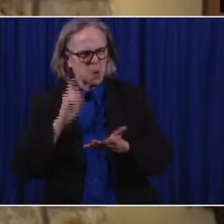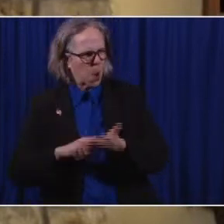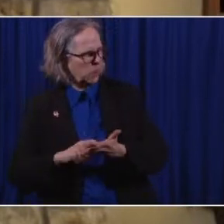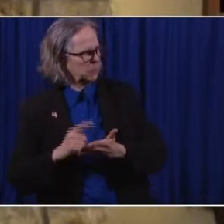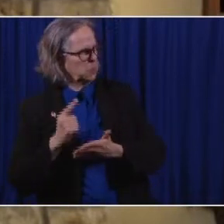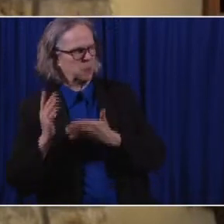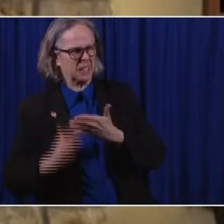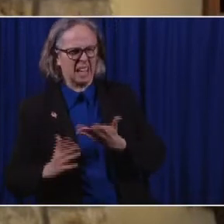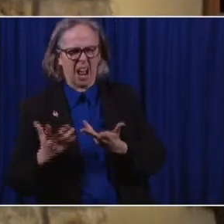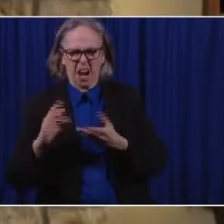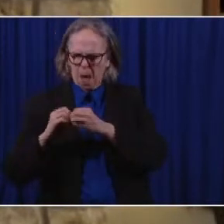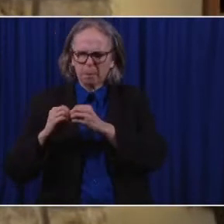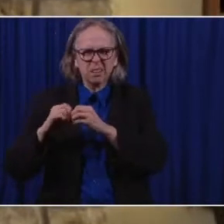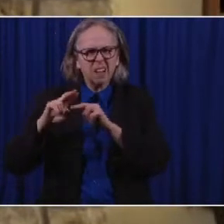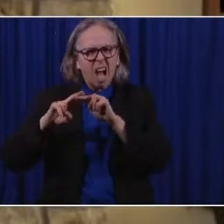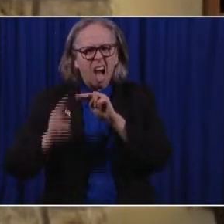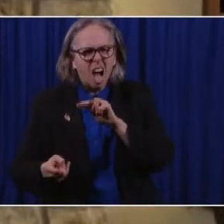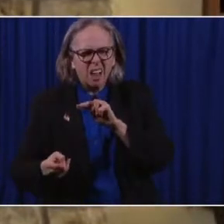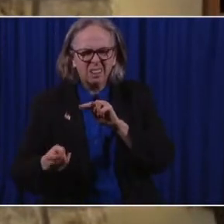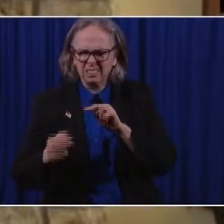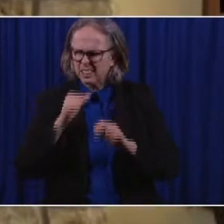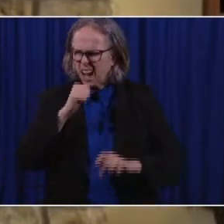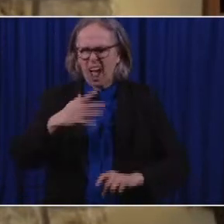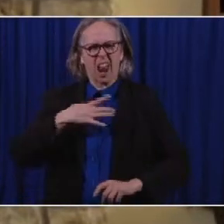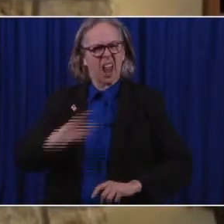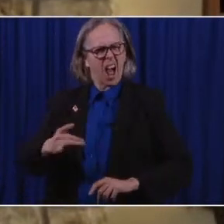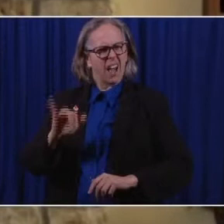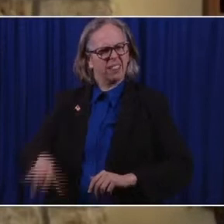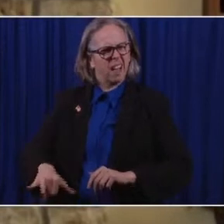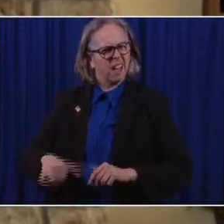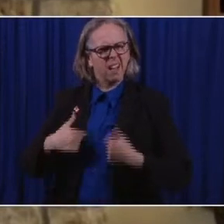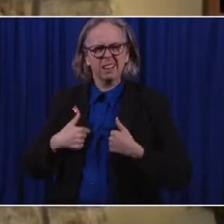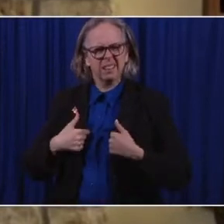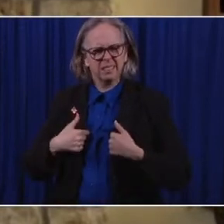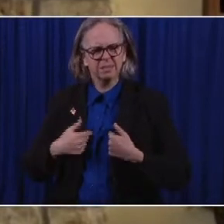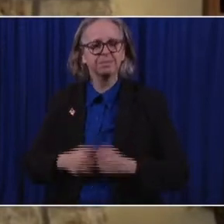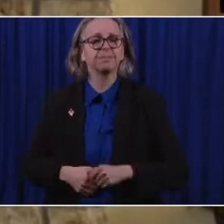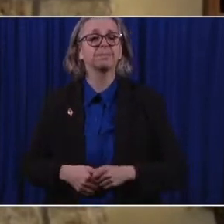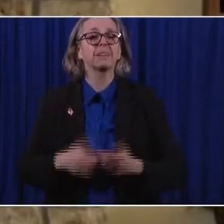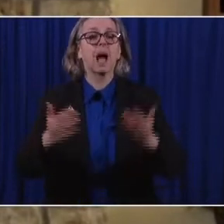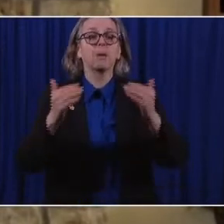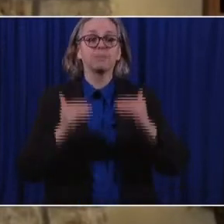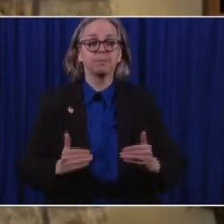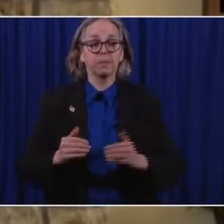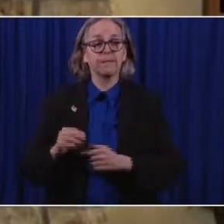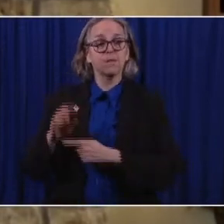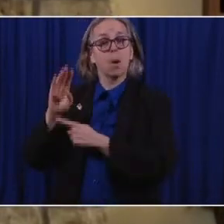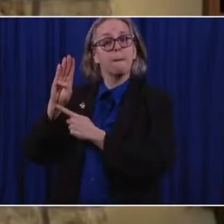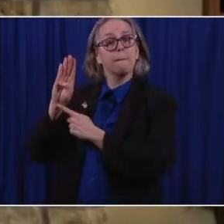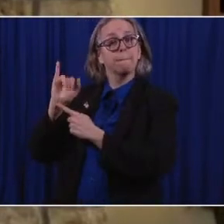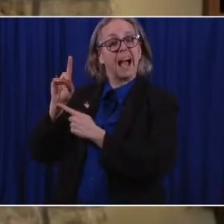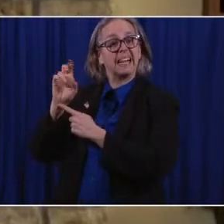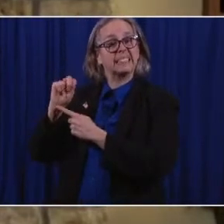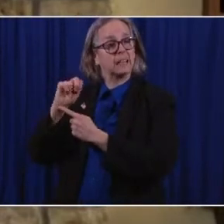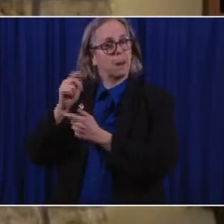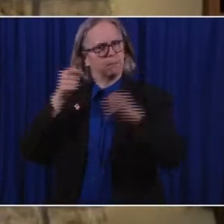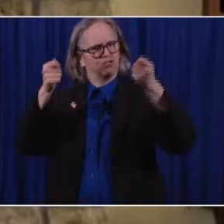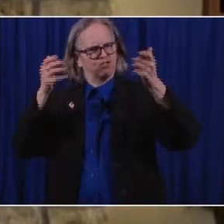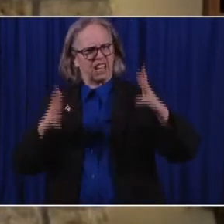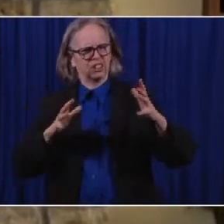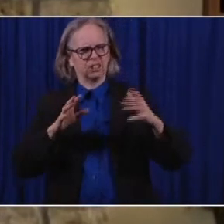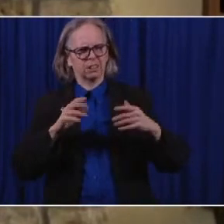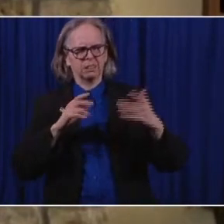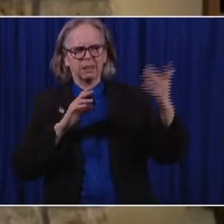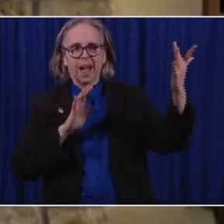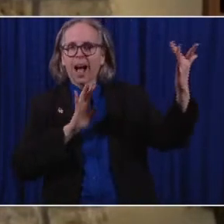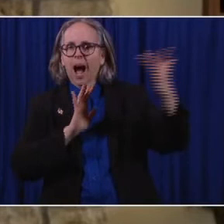out, frankly. As far as the Biden administration, they reached out to me again yesterday, I guess, and we had a